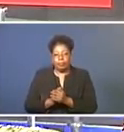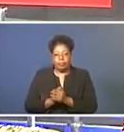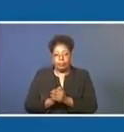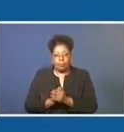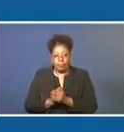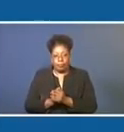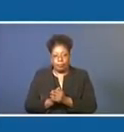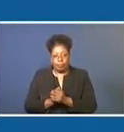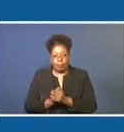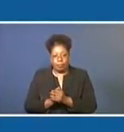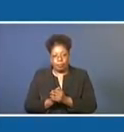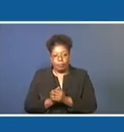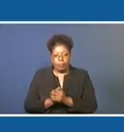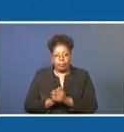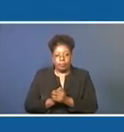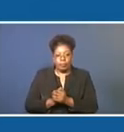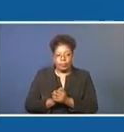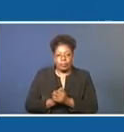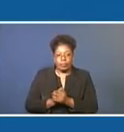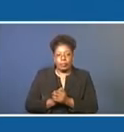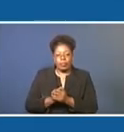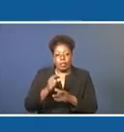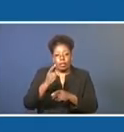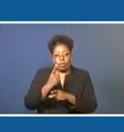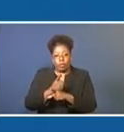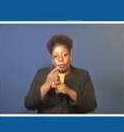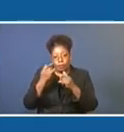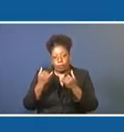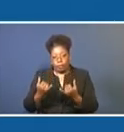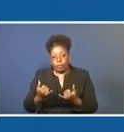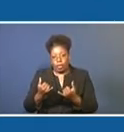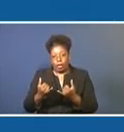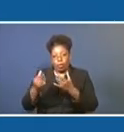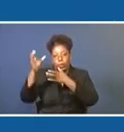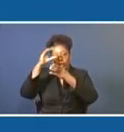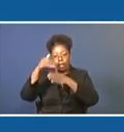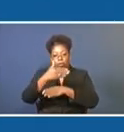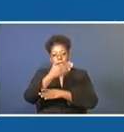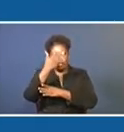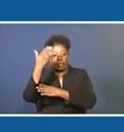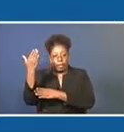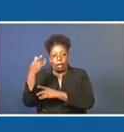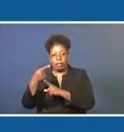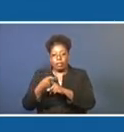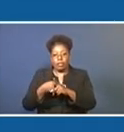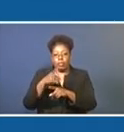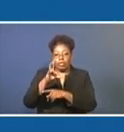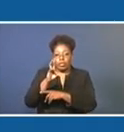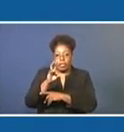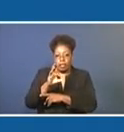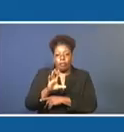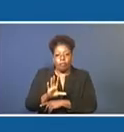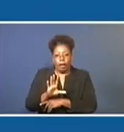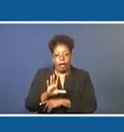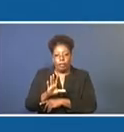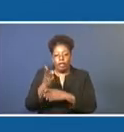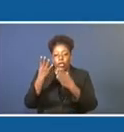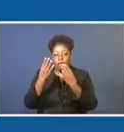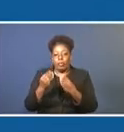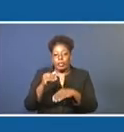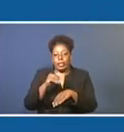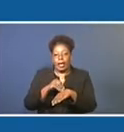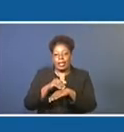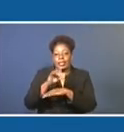Basil. Good evening, Jimenita. Outside of our studios, we are under cloudy skies with a temperature of 75 degrees, a relative humidity